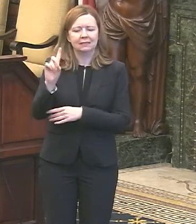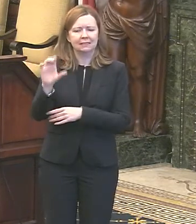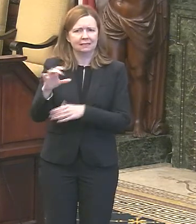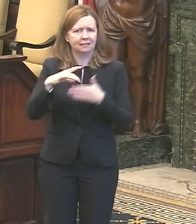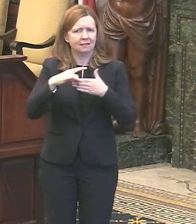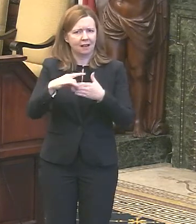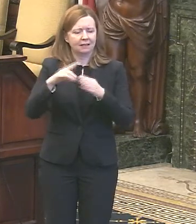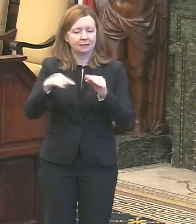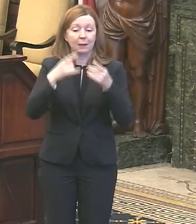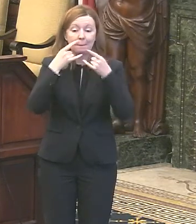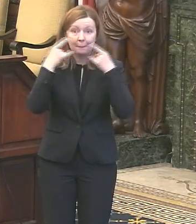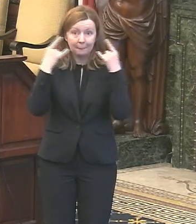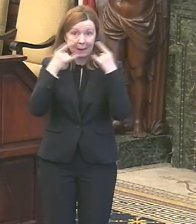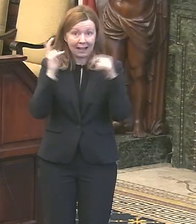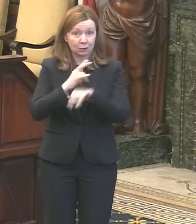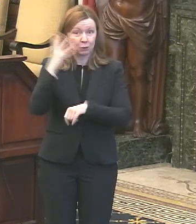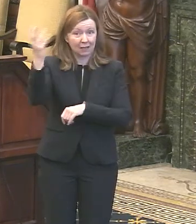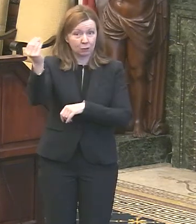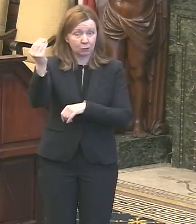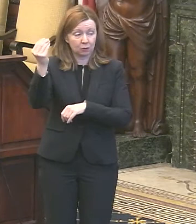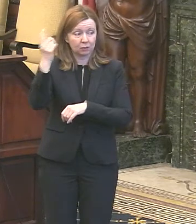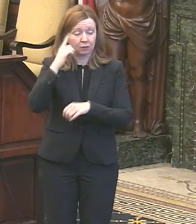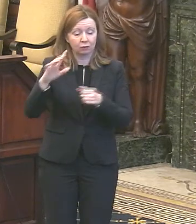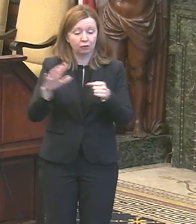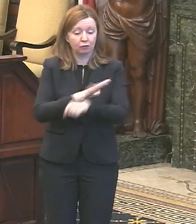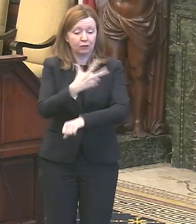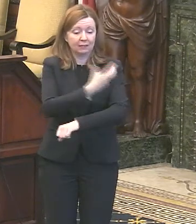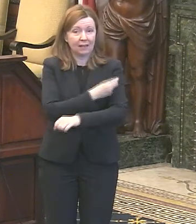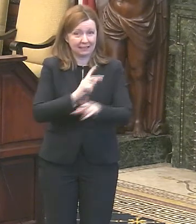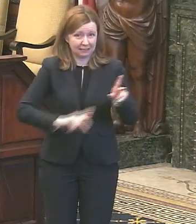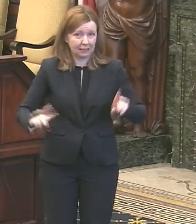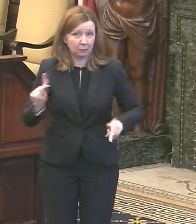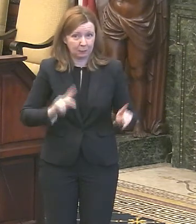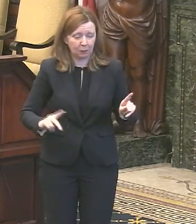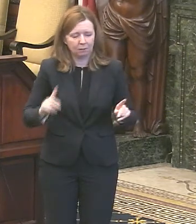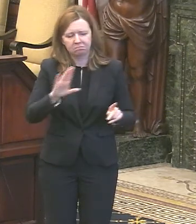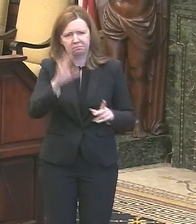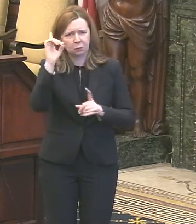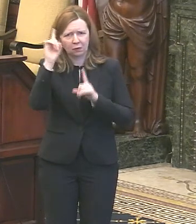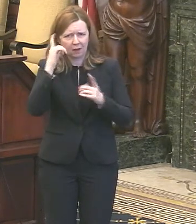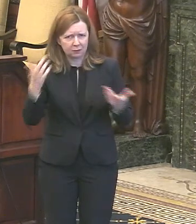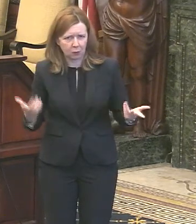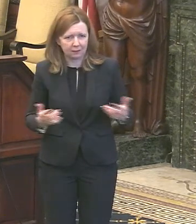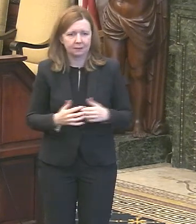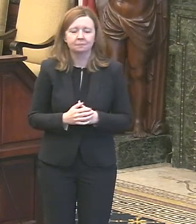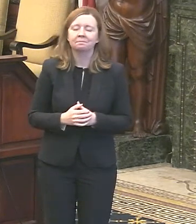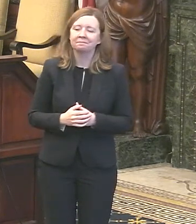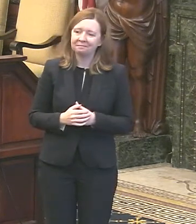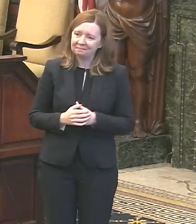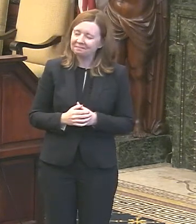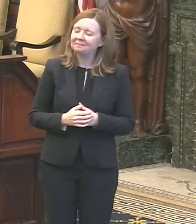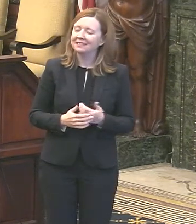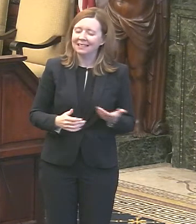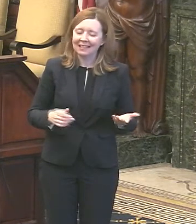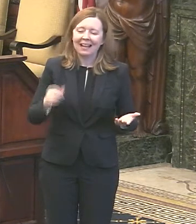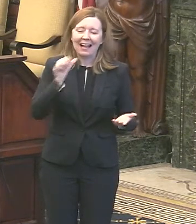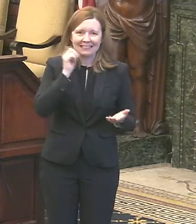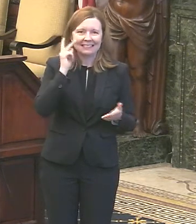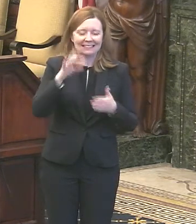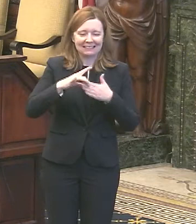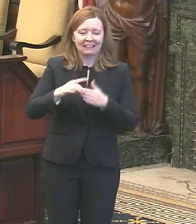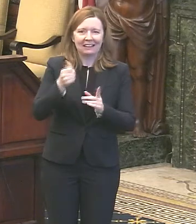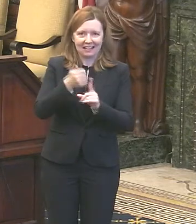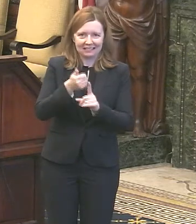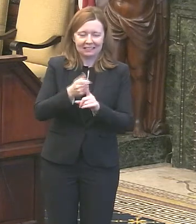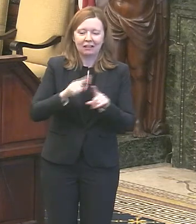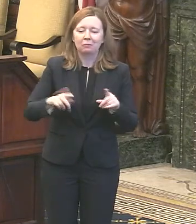today on mask use outdoors for fully vaccinated people? And what are your thoughts? And I didn't see the guidance itself,